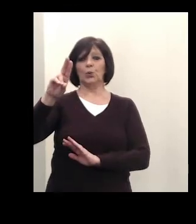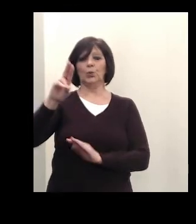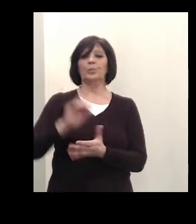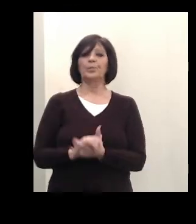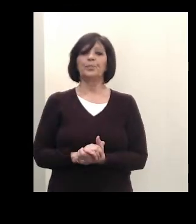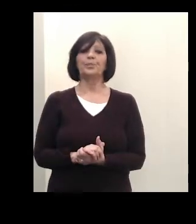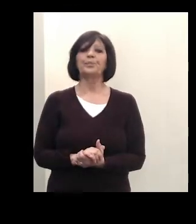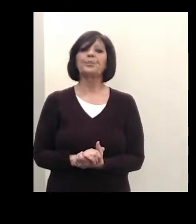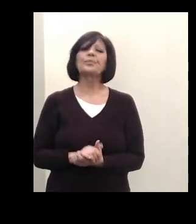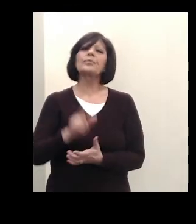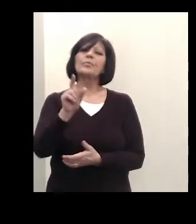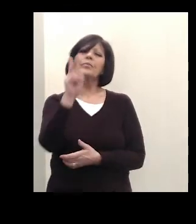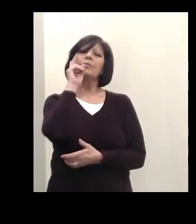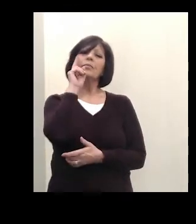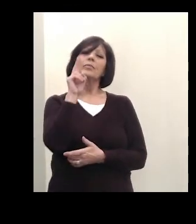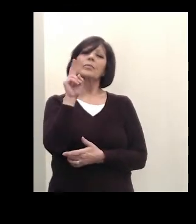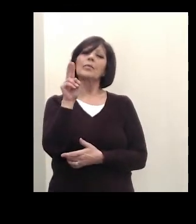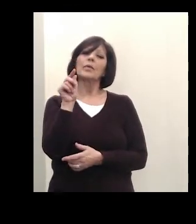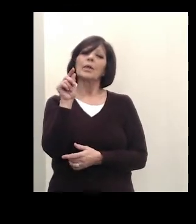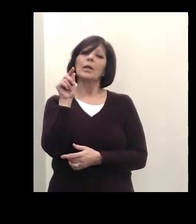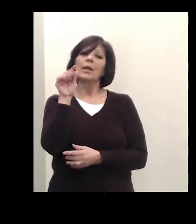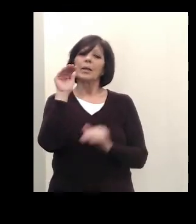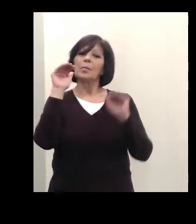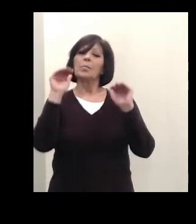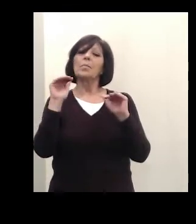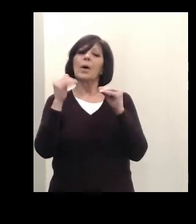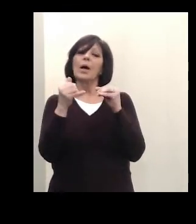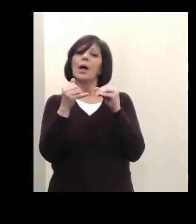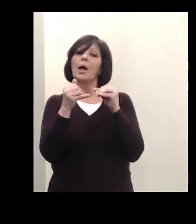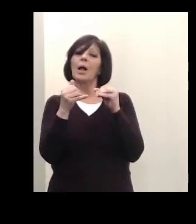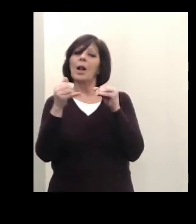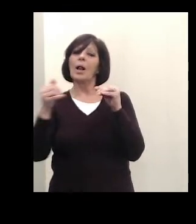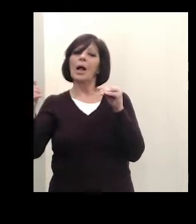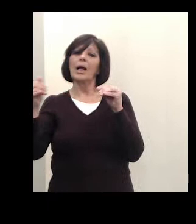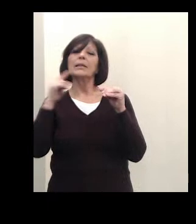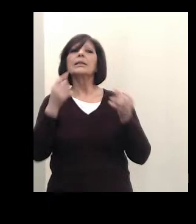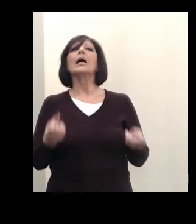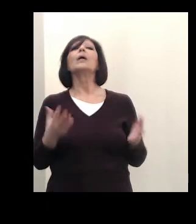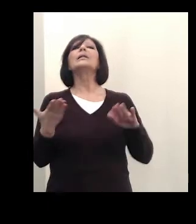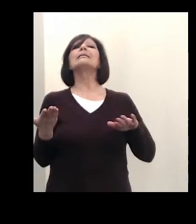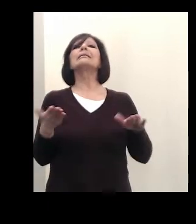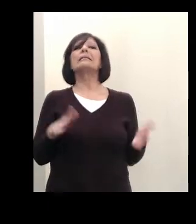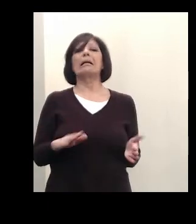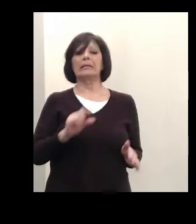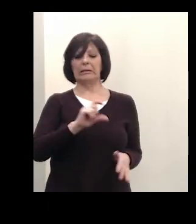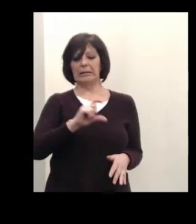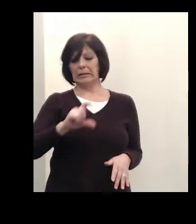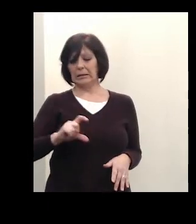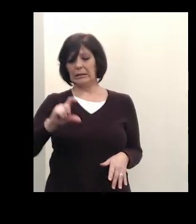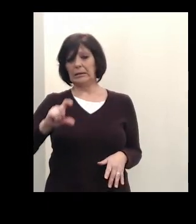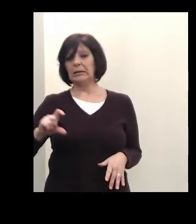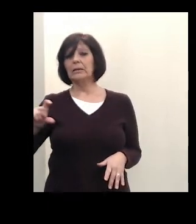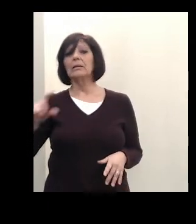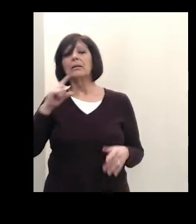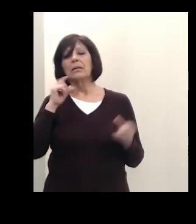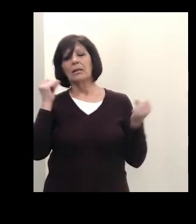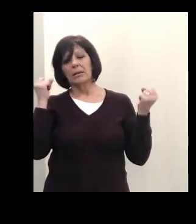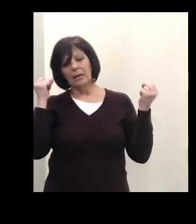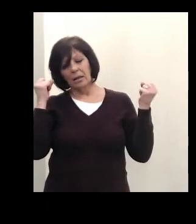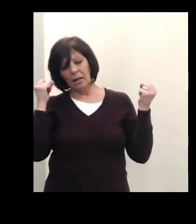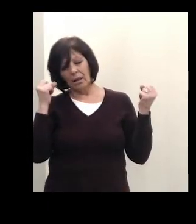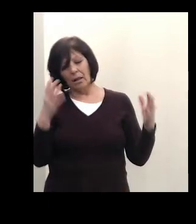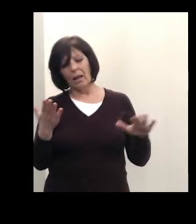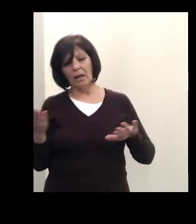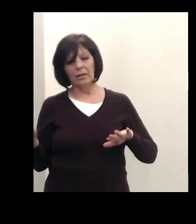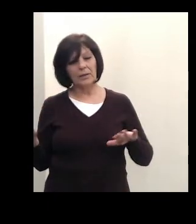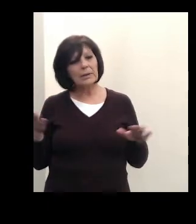you'll see that bottom line on the picture is the deaths. We've had a lot of deaths in the last